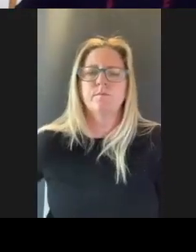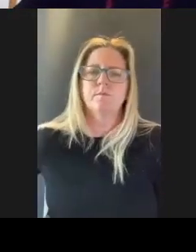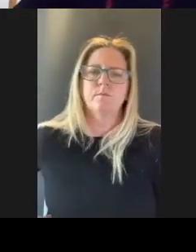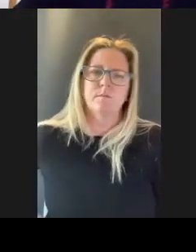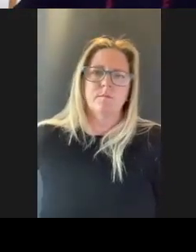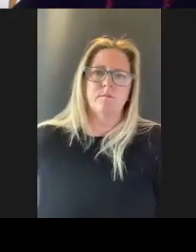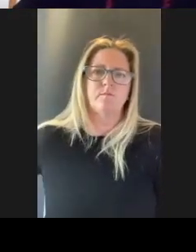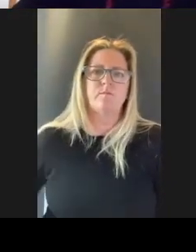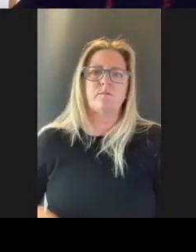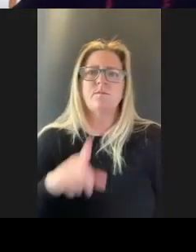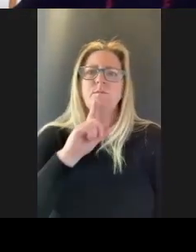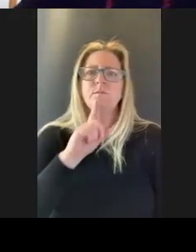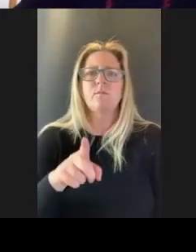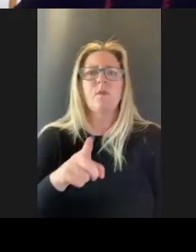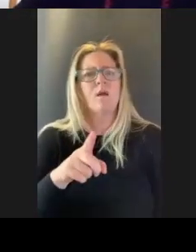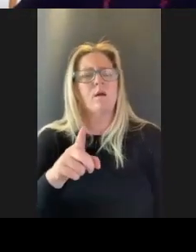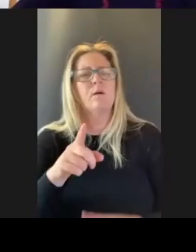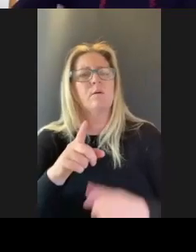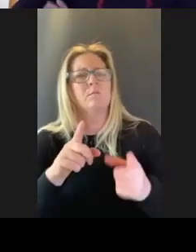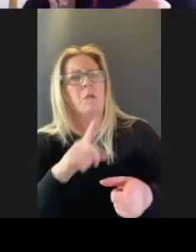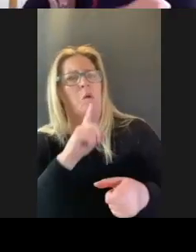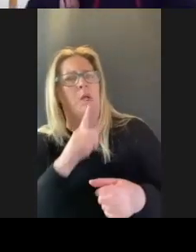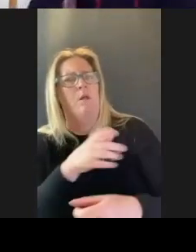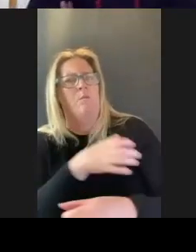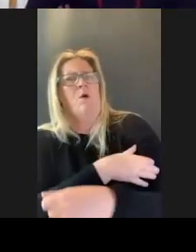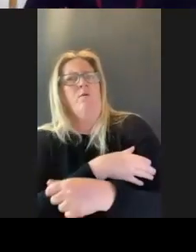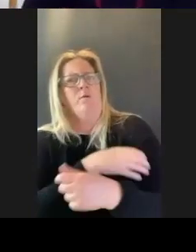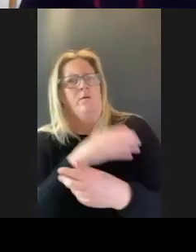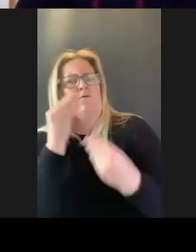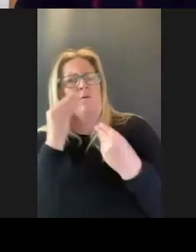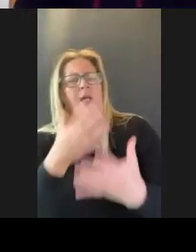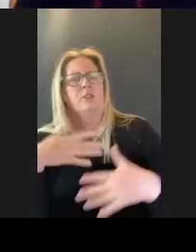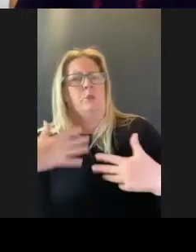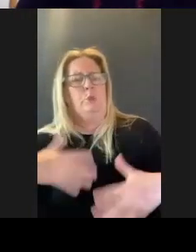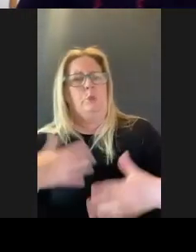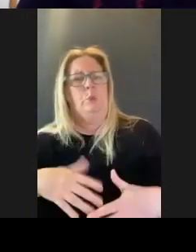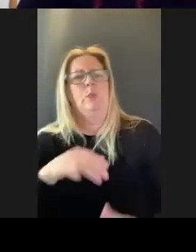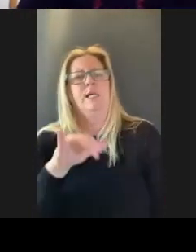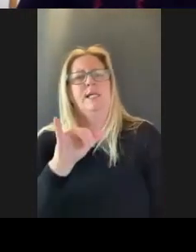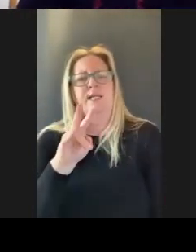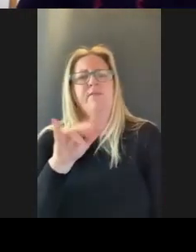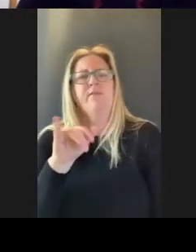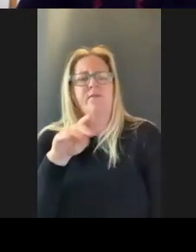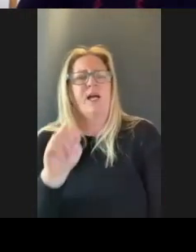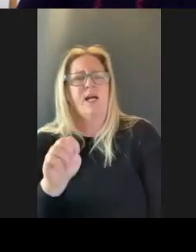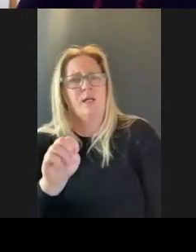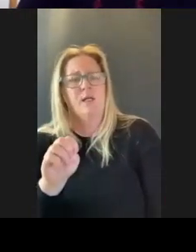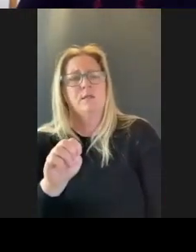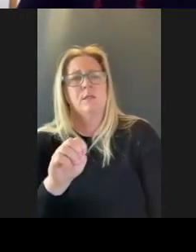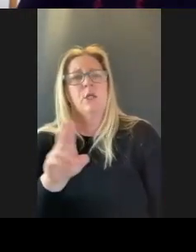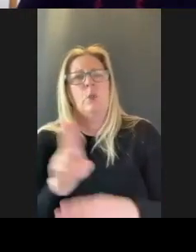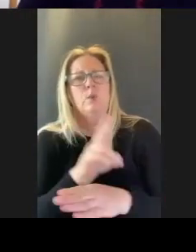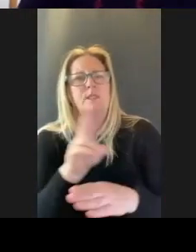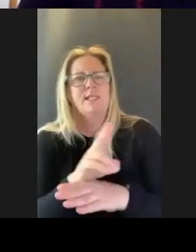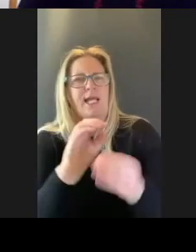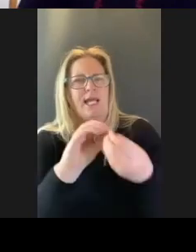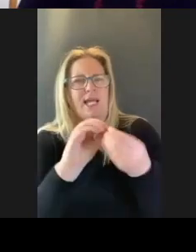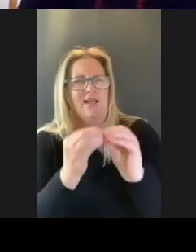Very powerful information, and I think Yvette, this the use of data,